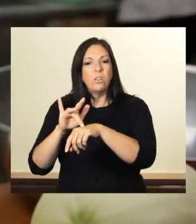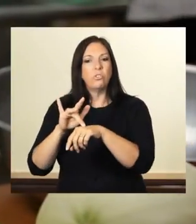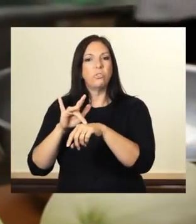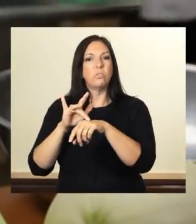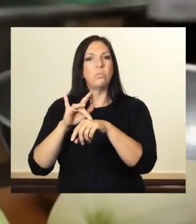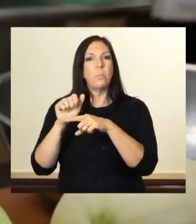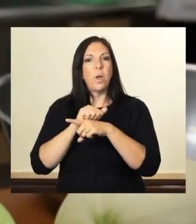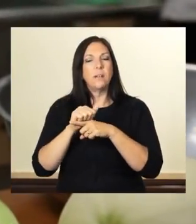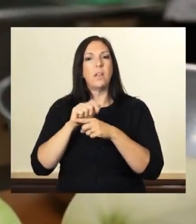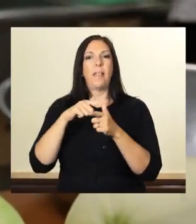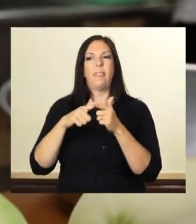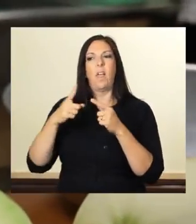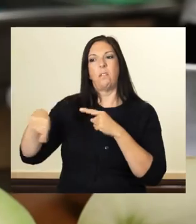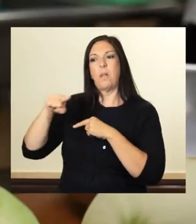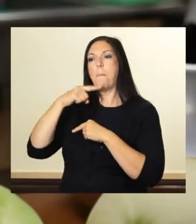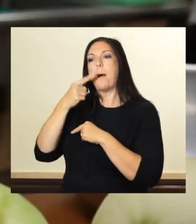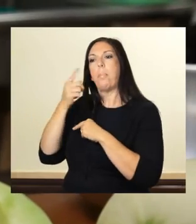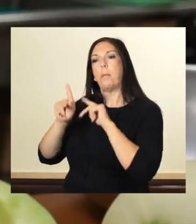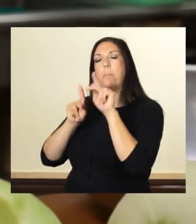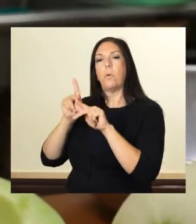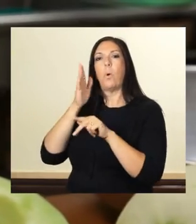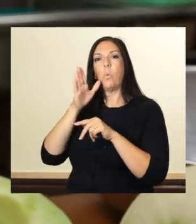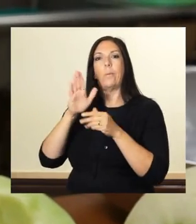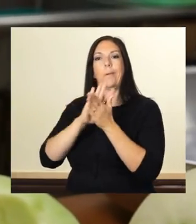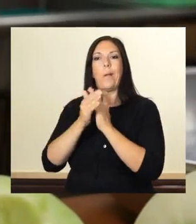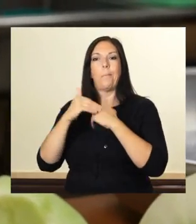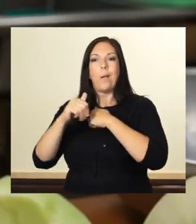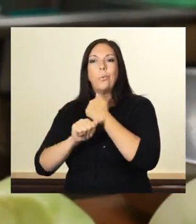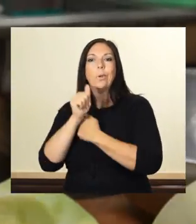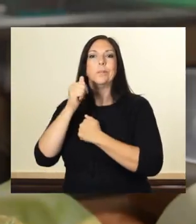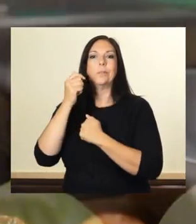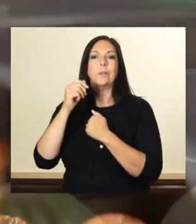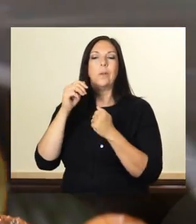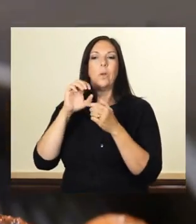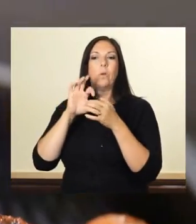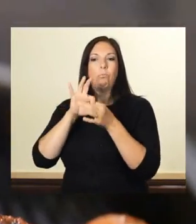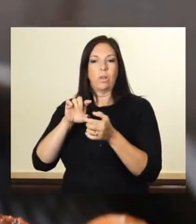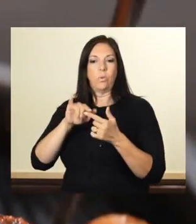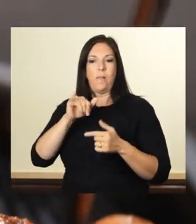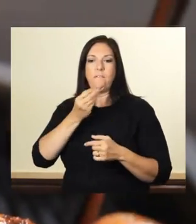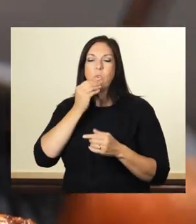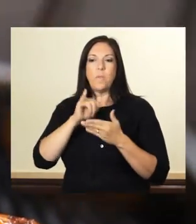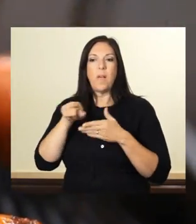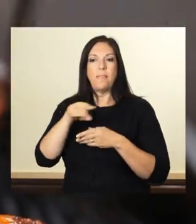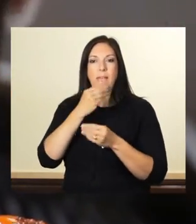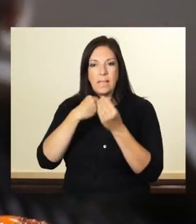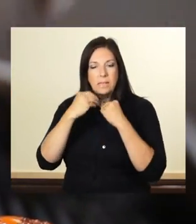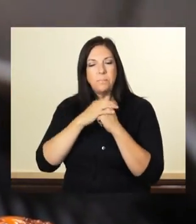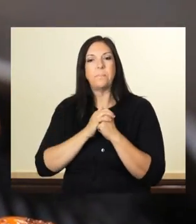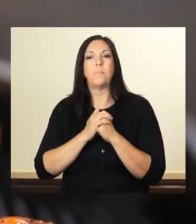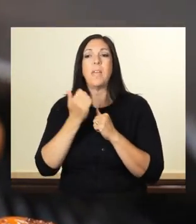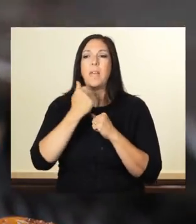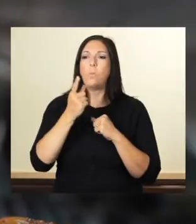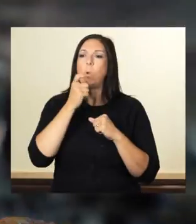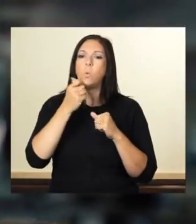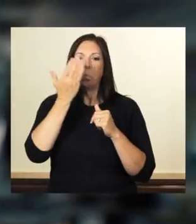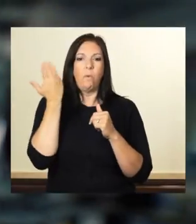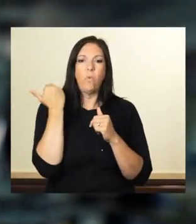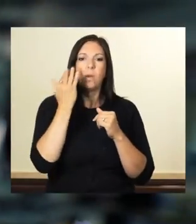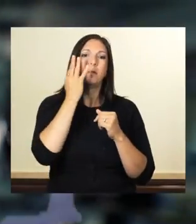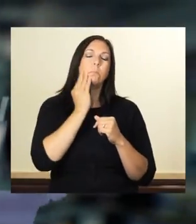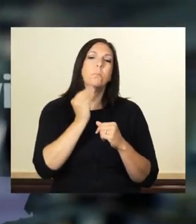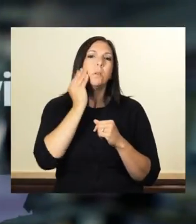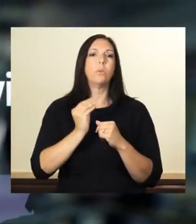foodborne illness or injury from hazards in the foods they consume. Anyone who's had food poisoning or a foodborne illness or injury